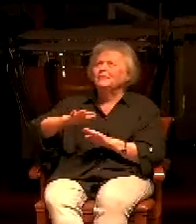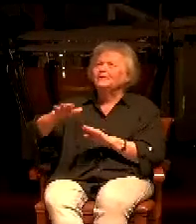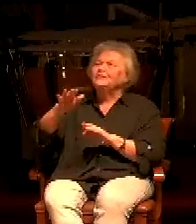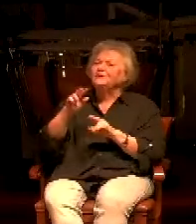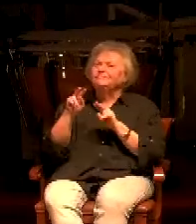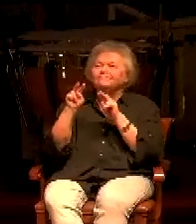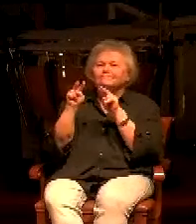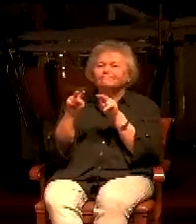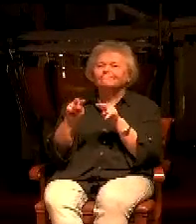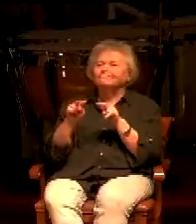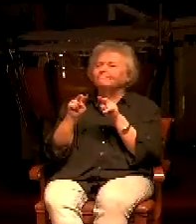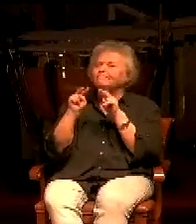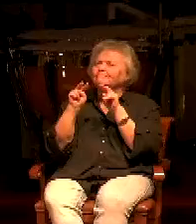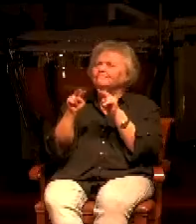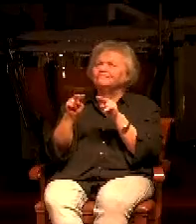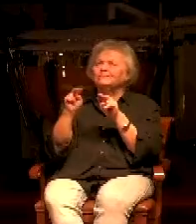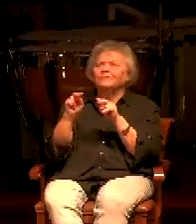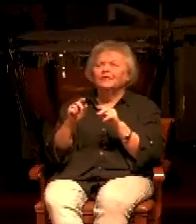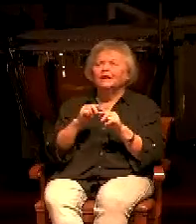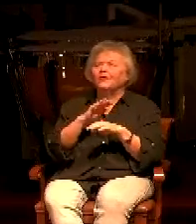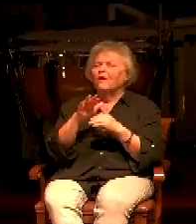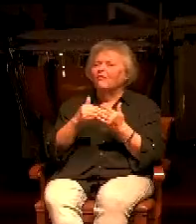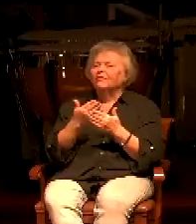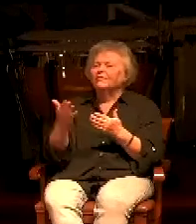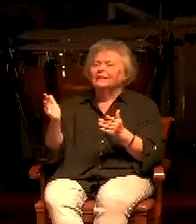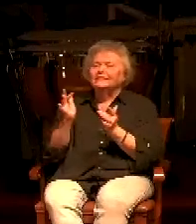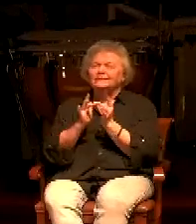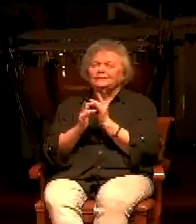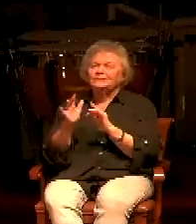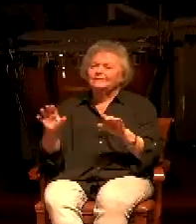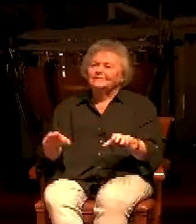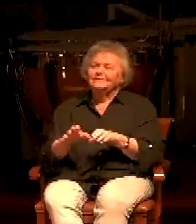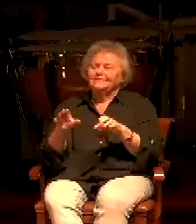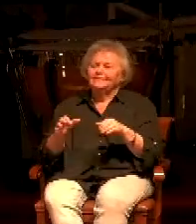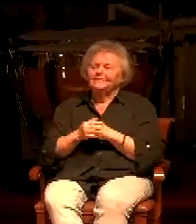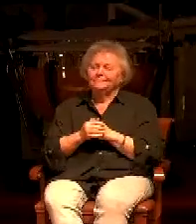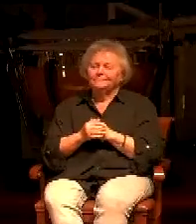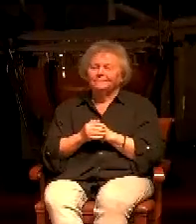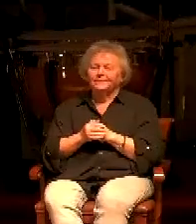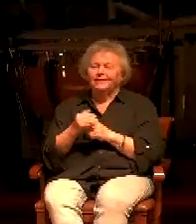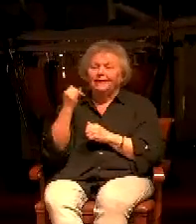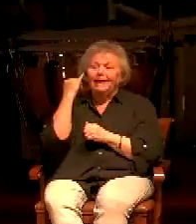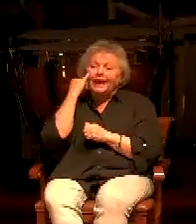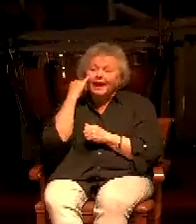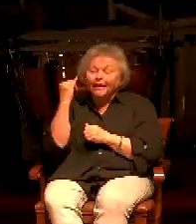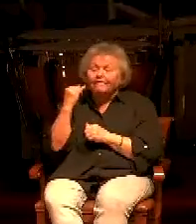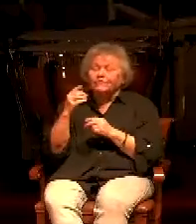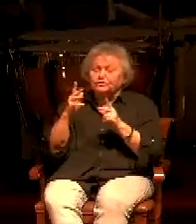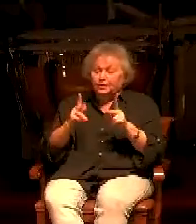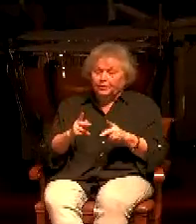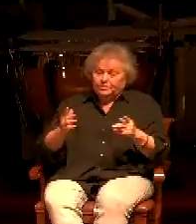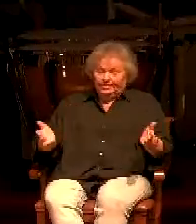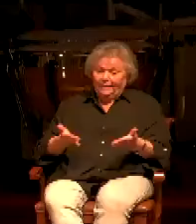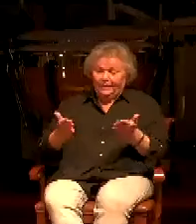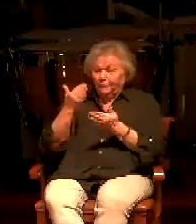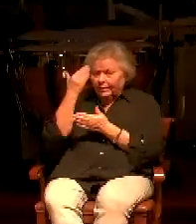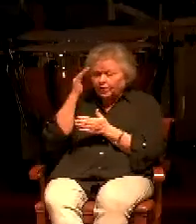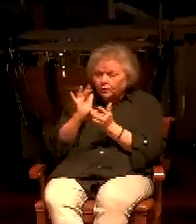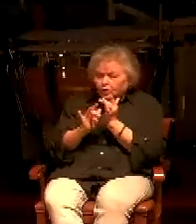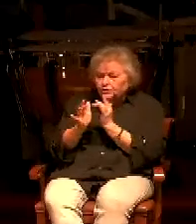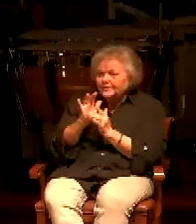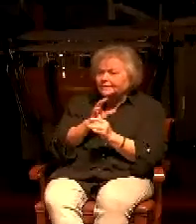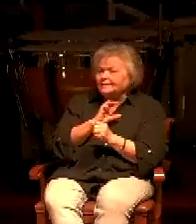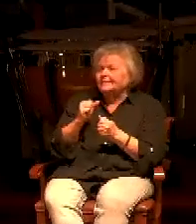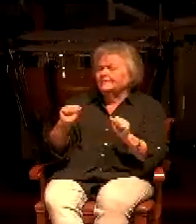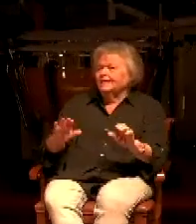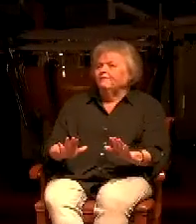Jesus did and love him. Father, for the one that's here that may not know Jesus as Savior, they may not be a Christ follower, a